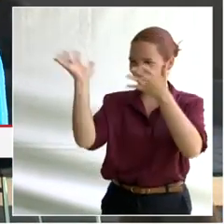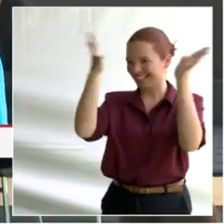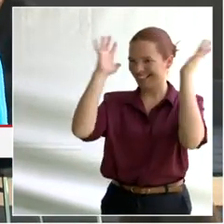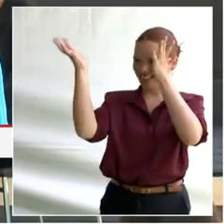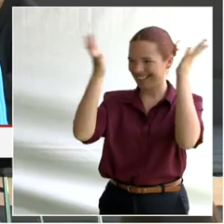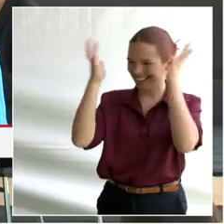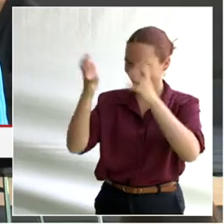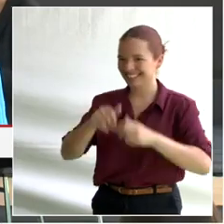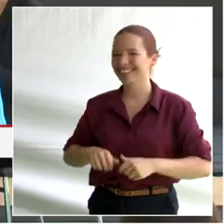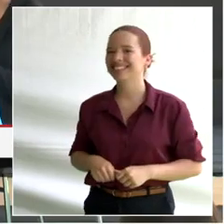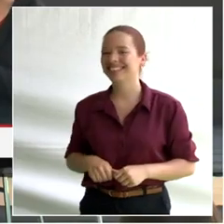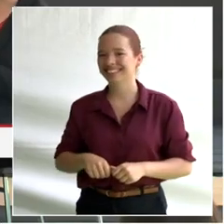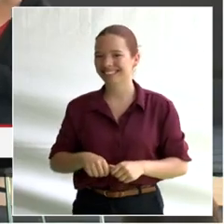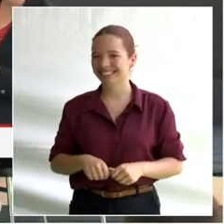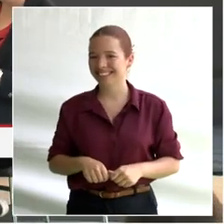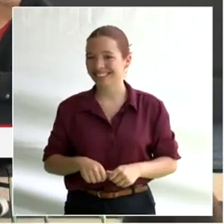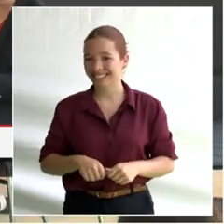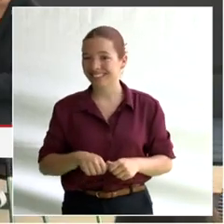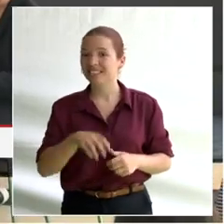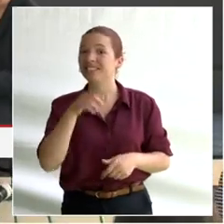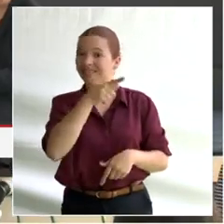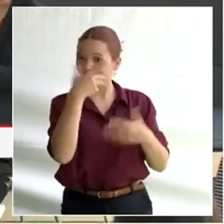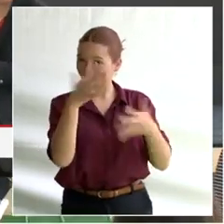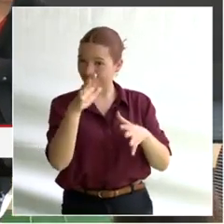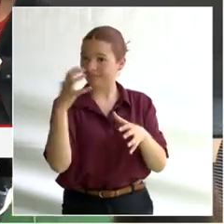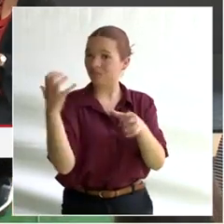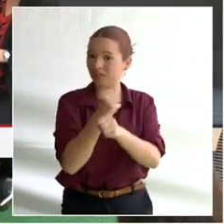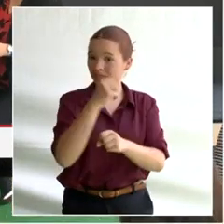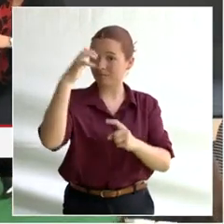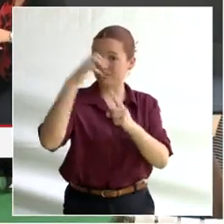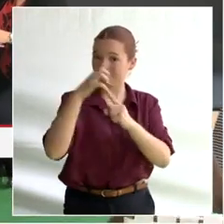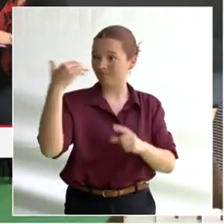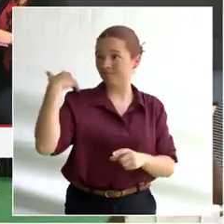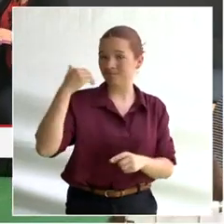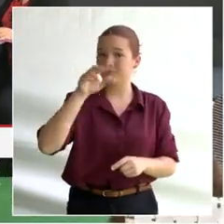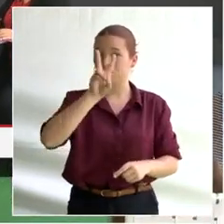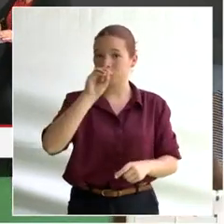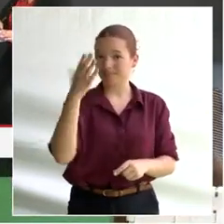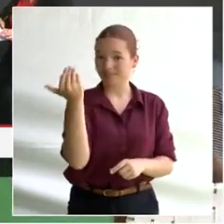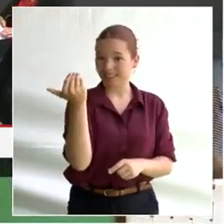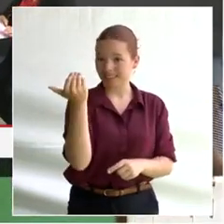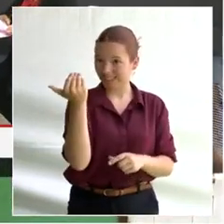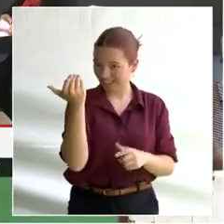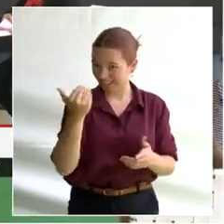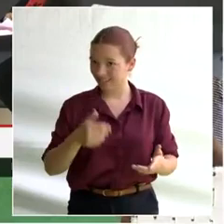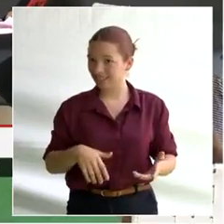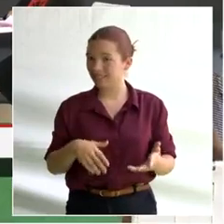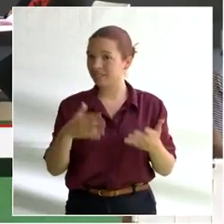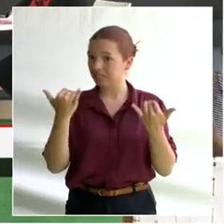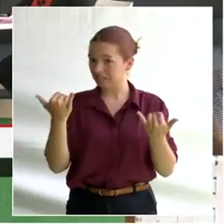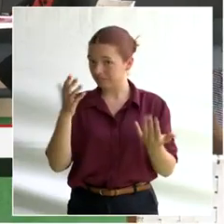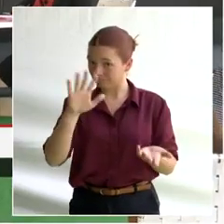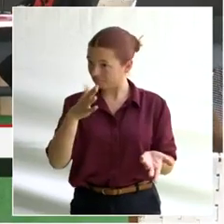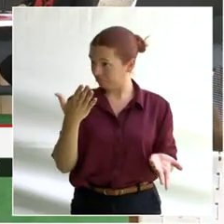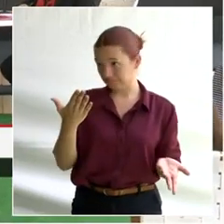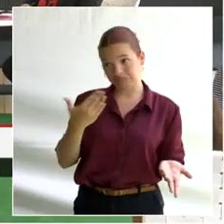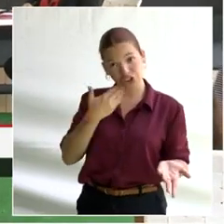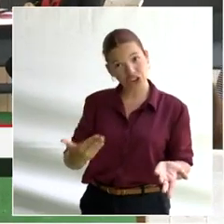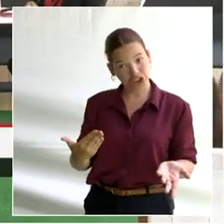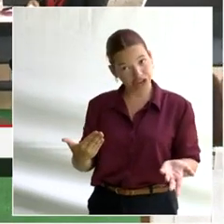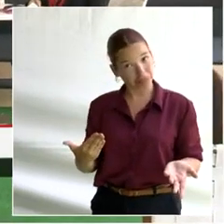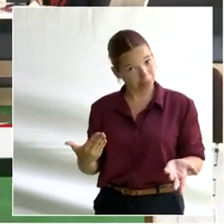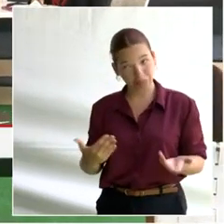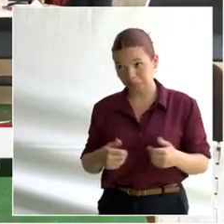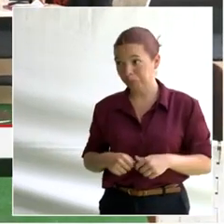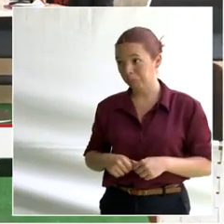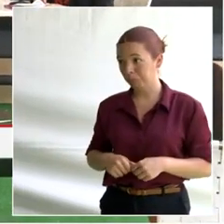Sloan won in 2015. Sloane Stevens. That's good luck. Yeah. Having someone so special pick a former champion from